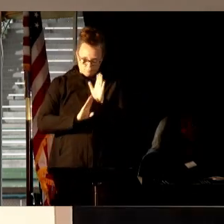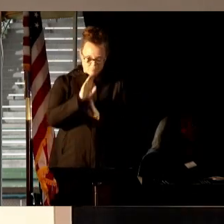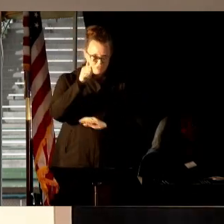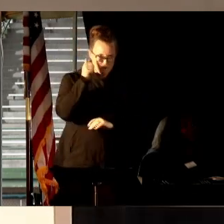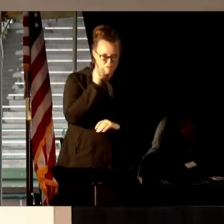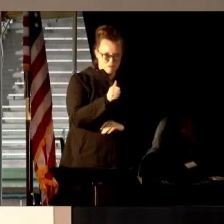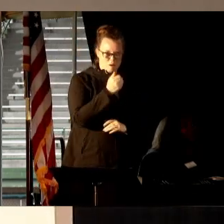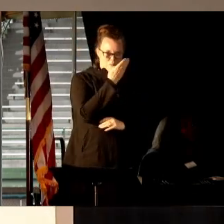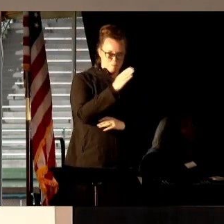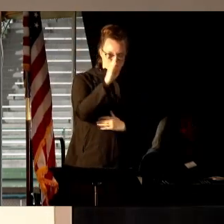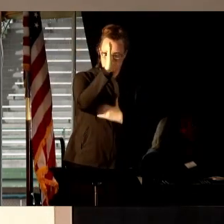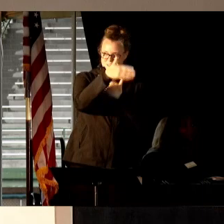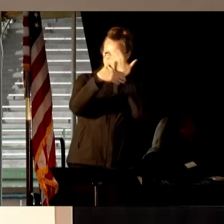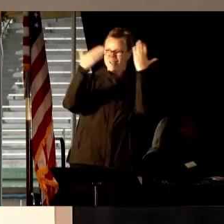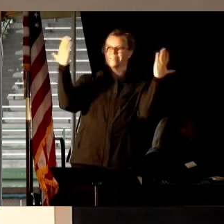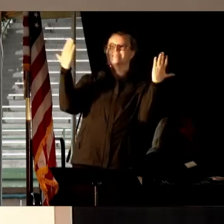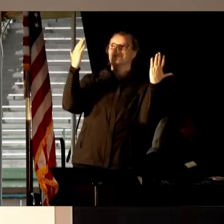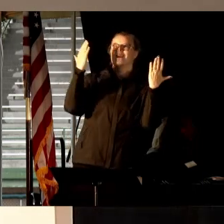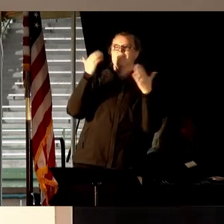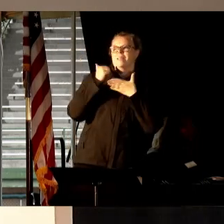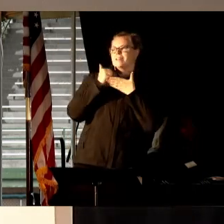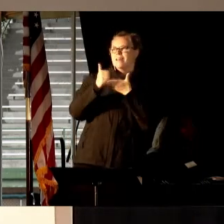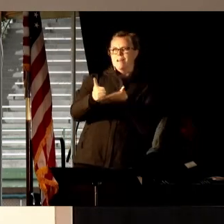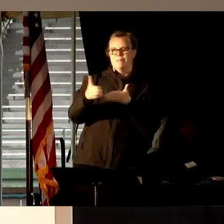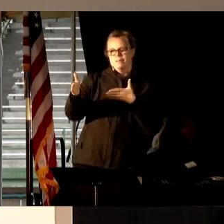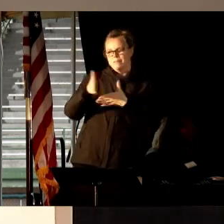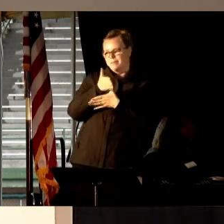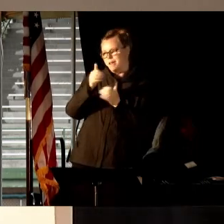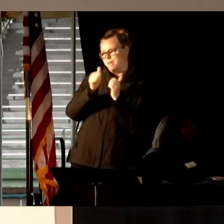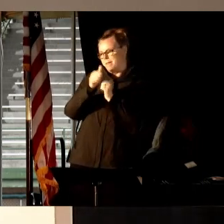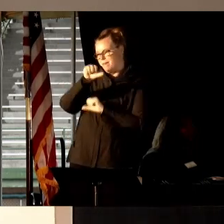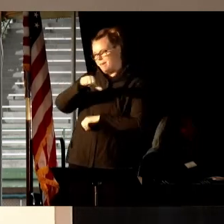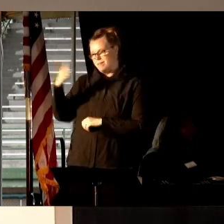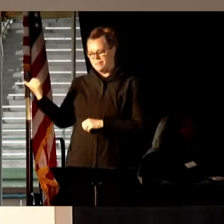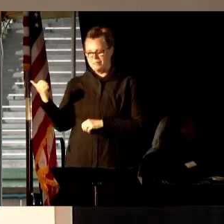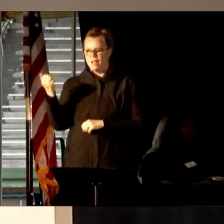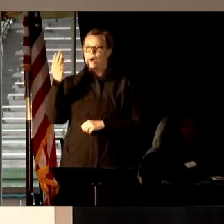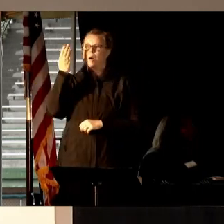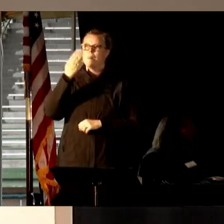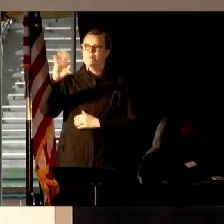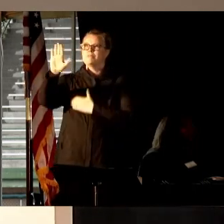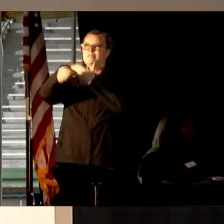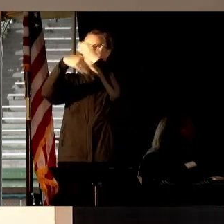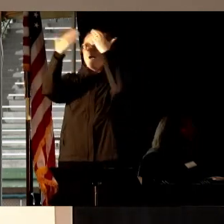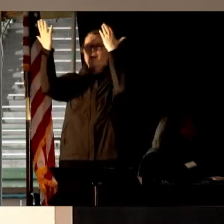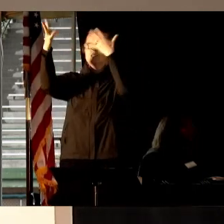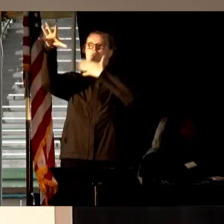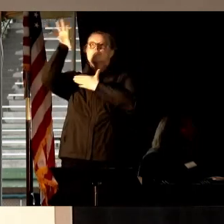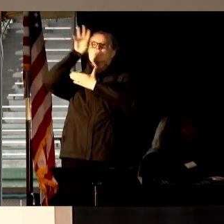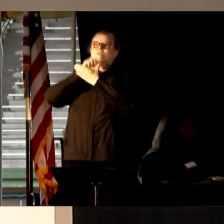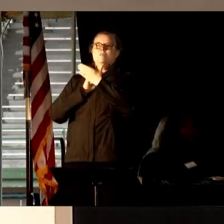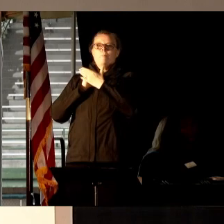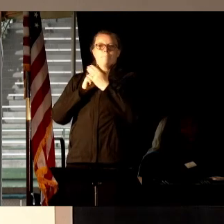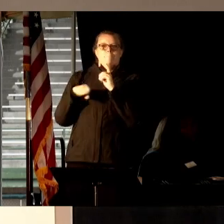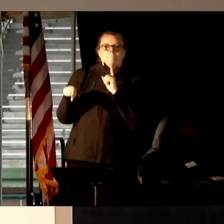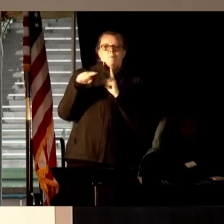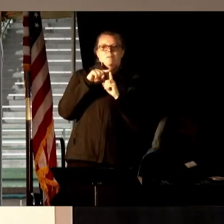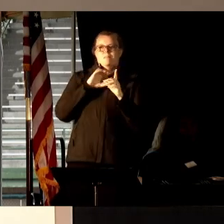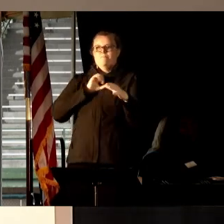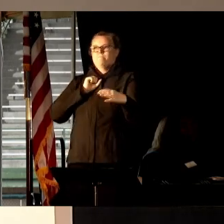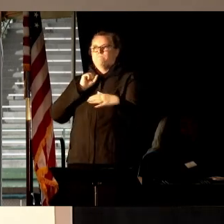share with others. Blue skies in, blue skies out. It means breathing in positive and breathing out